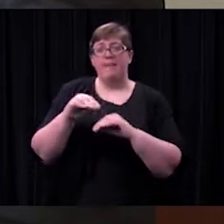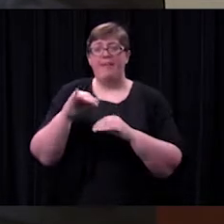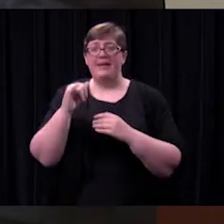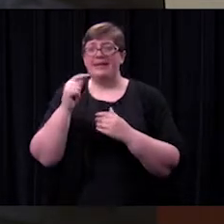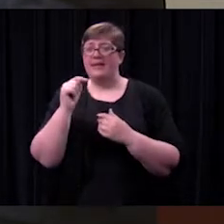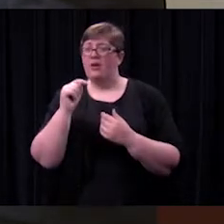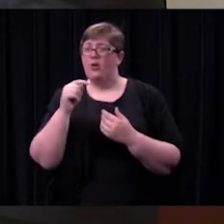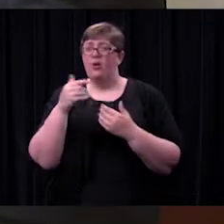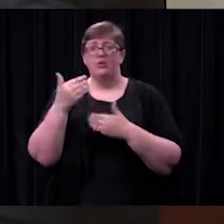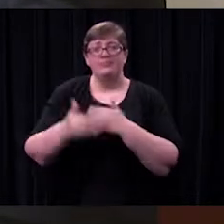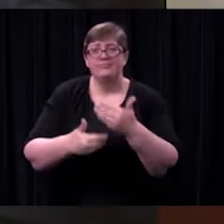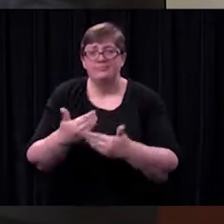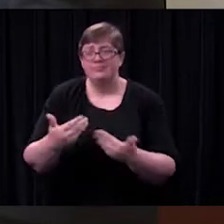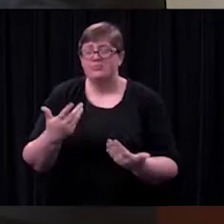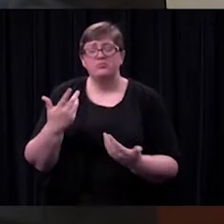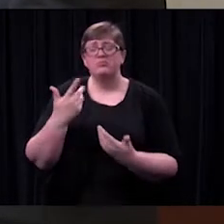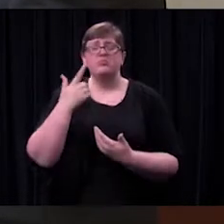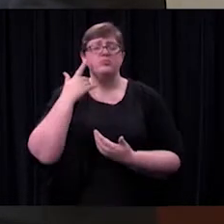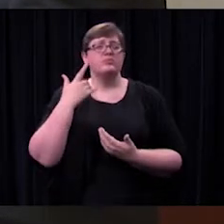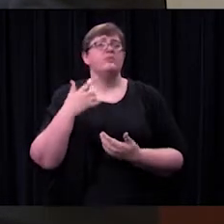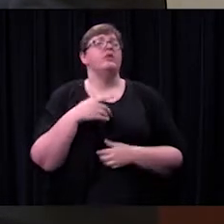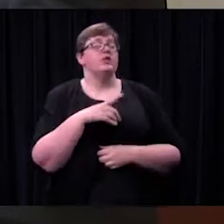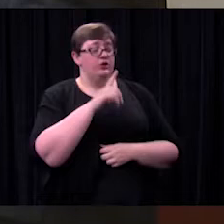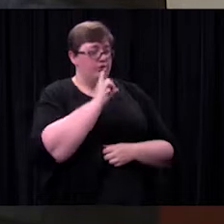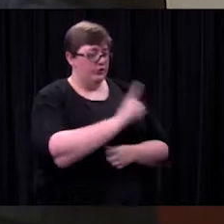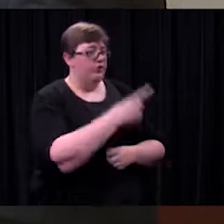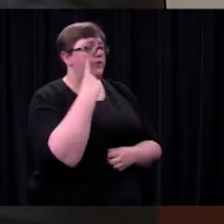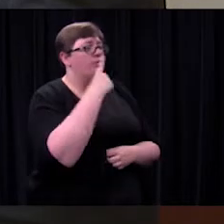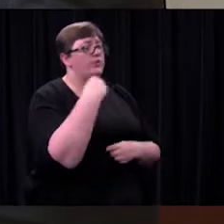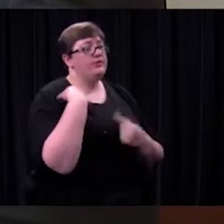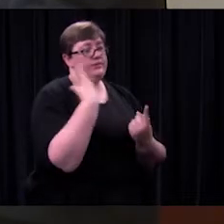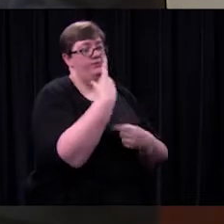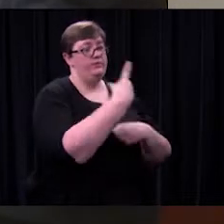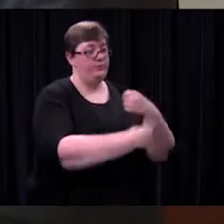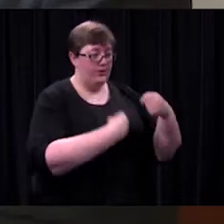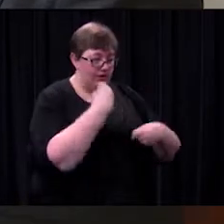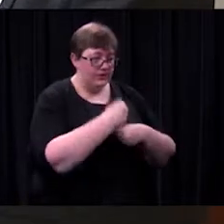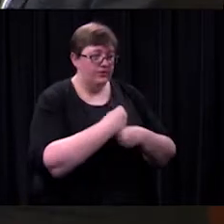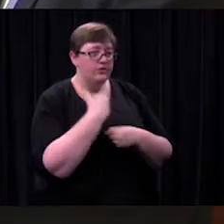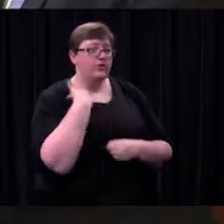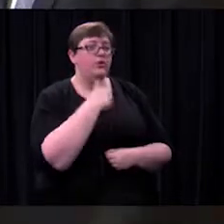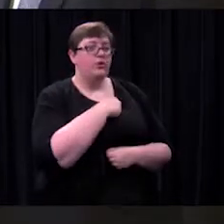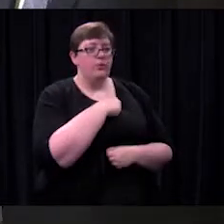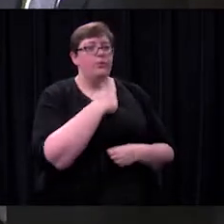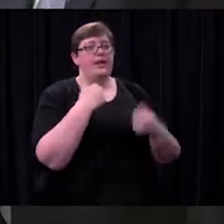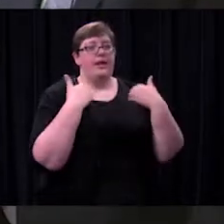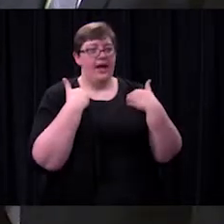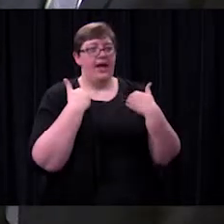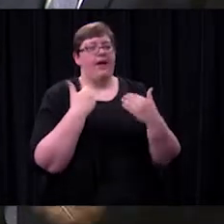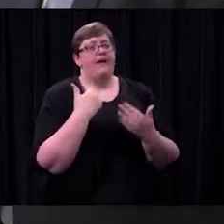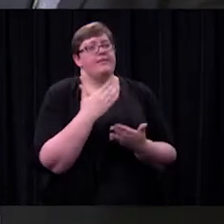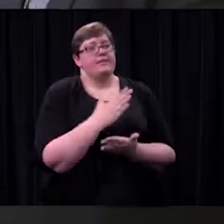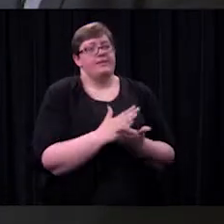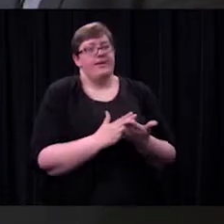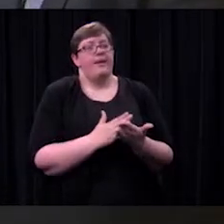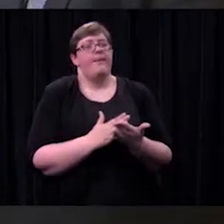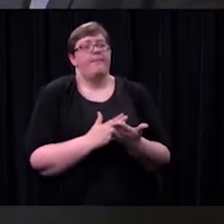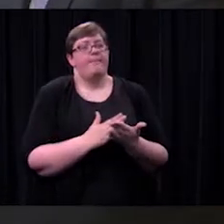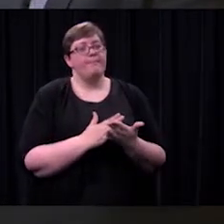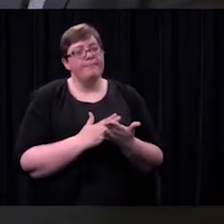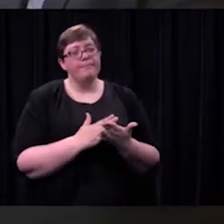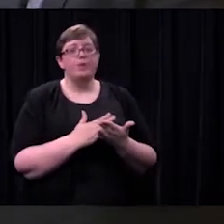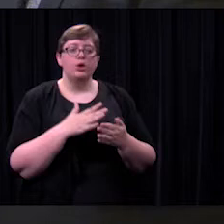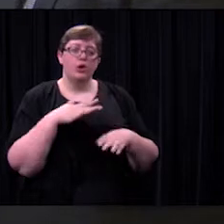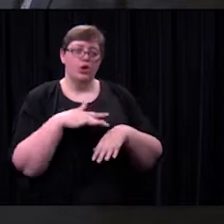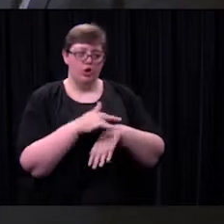and- Sure. So over the last year, we've had some early adopters that have used it within